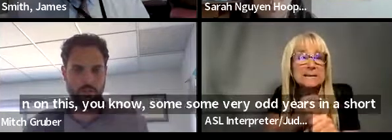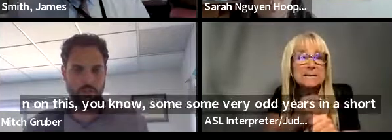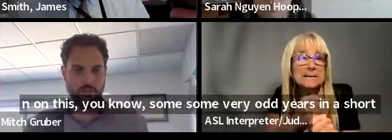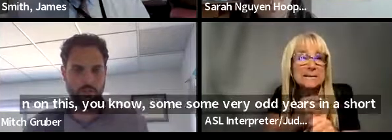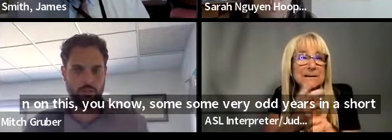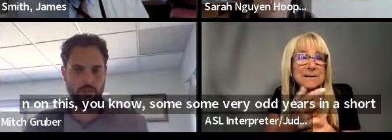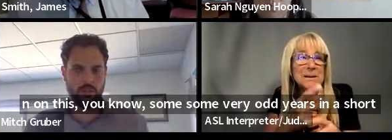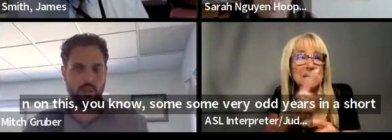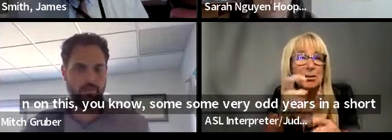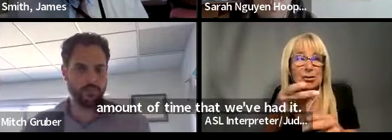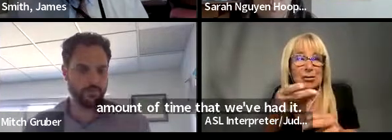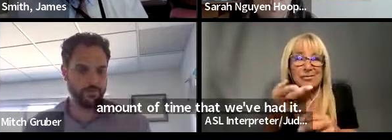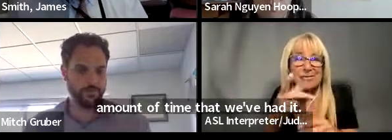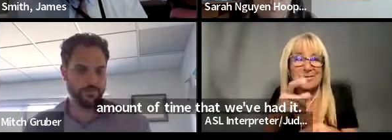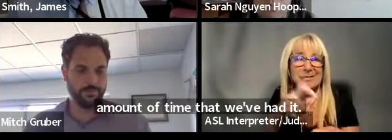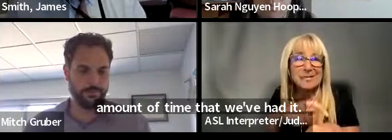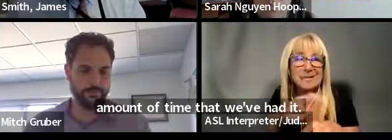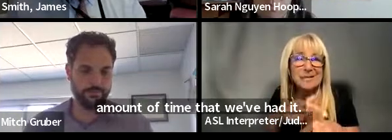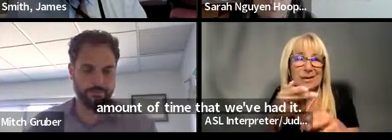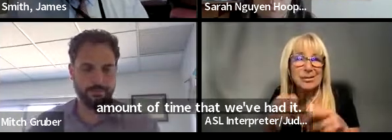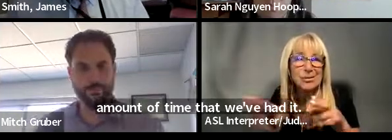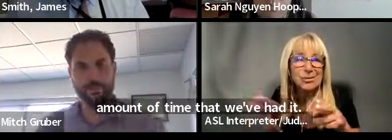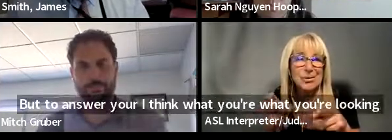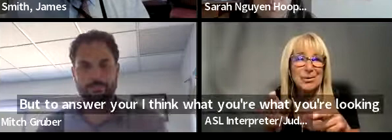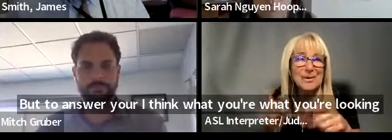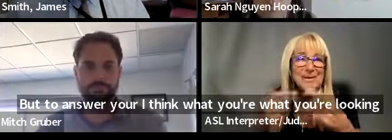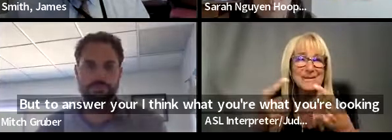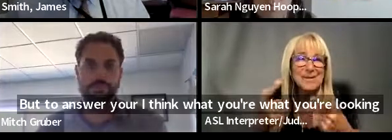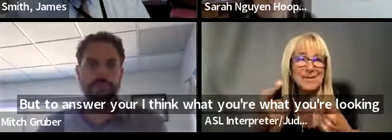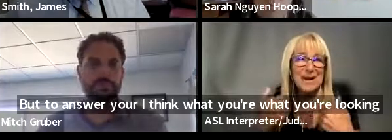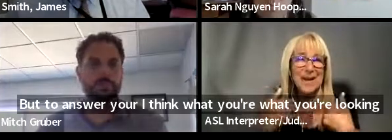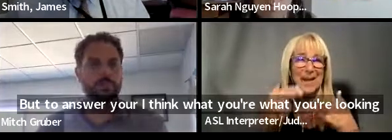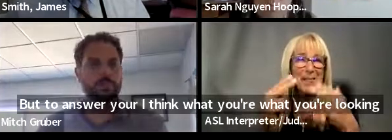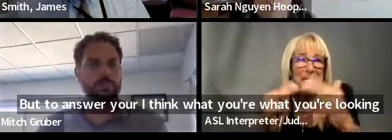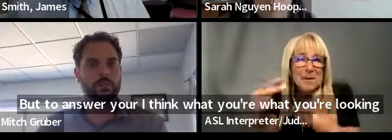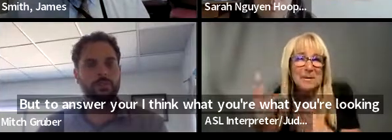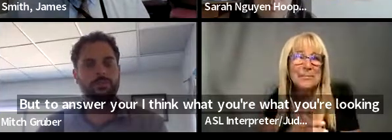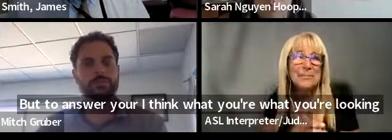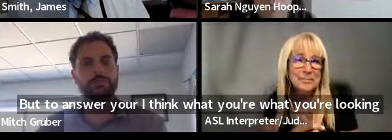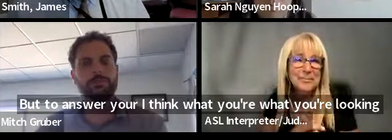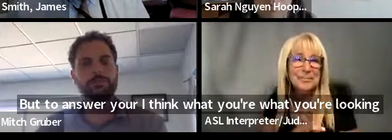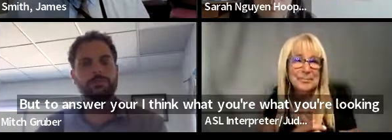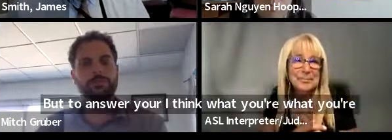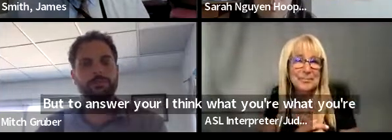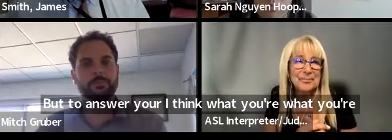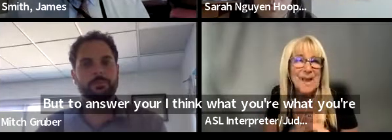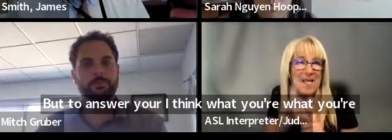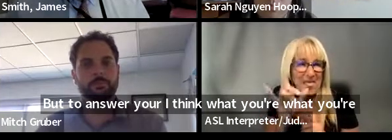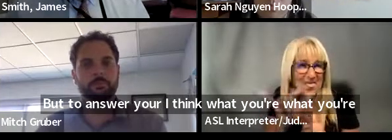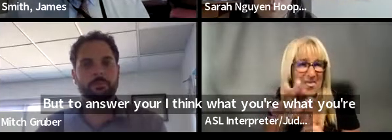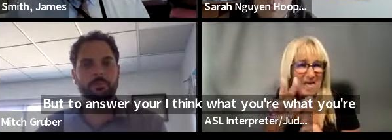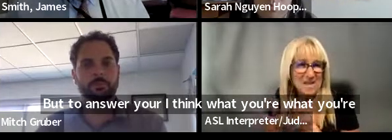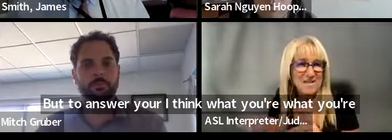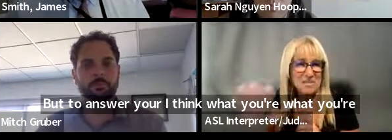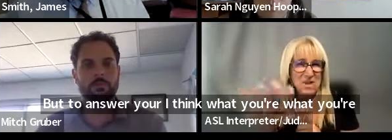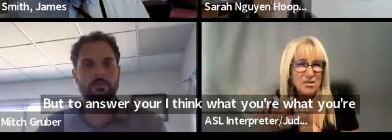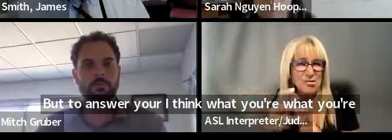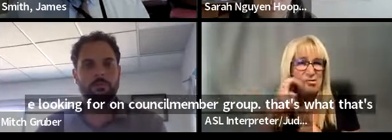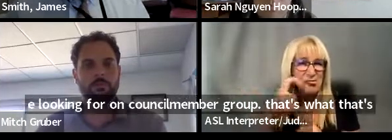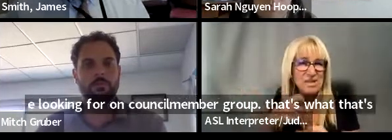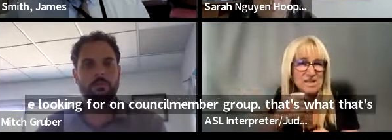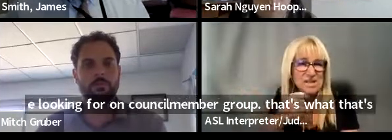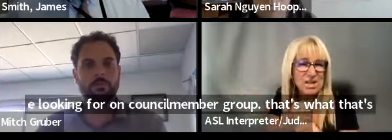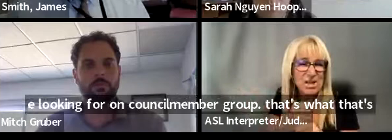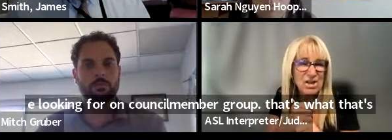your, I think what you're looking for, Councilmember Gruber, that's what it is. The most, you know, recent year was a little under